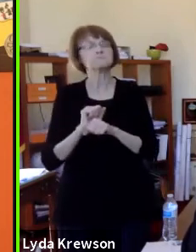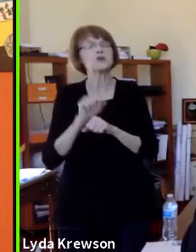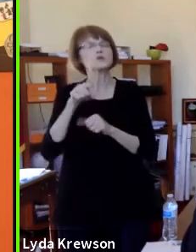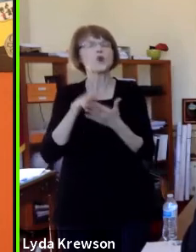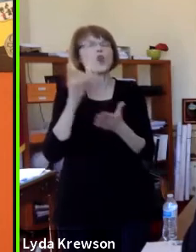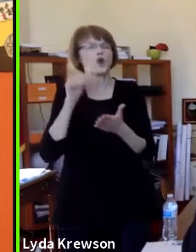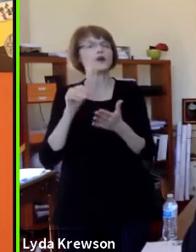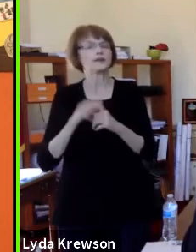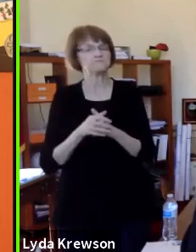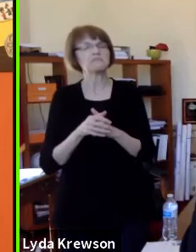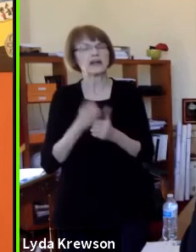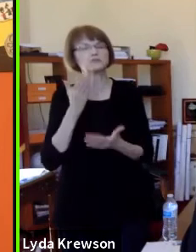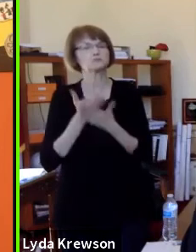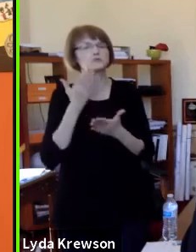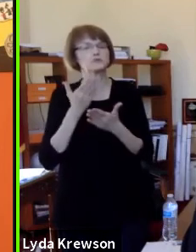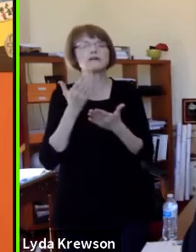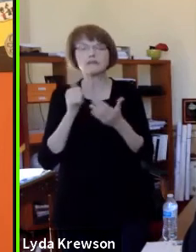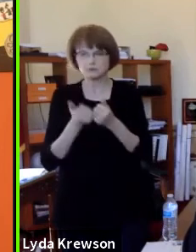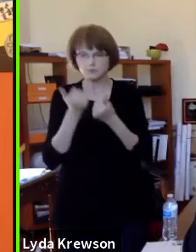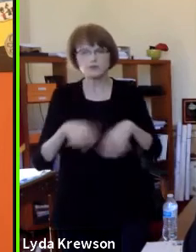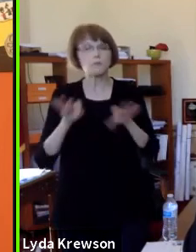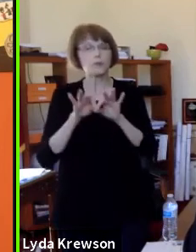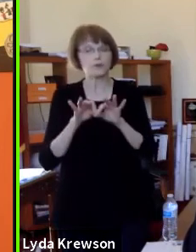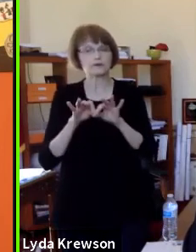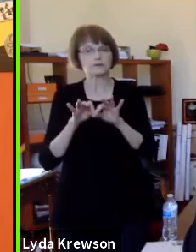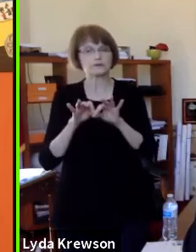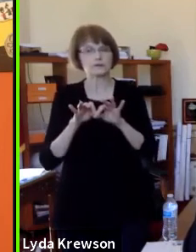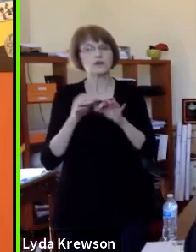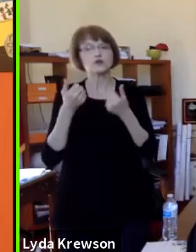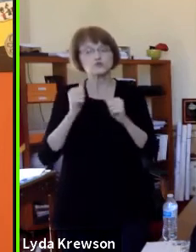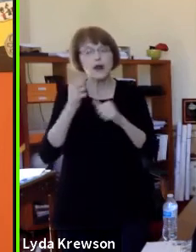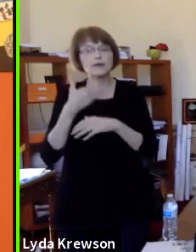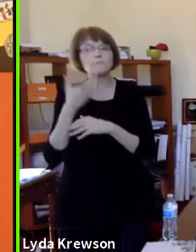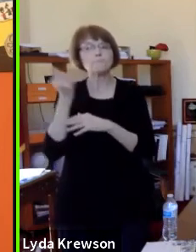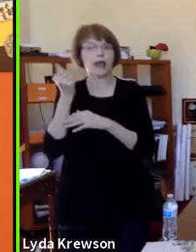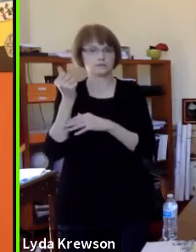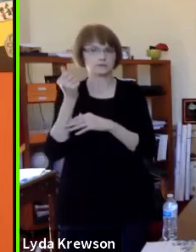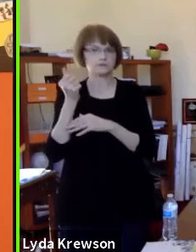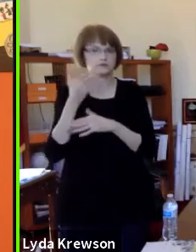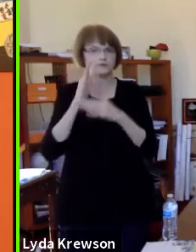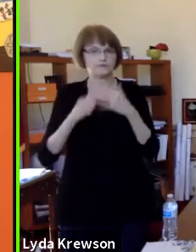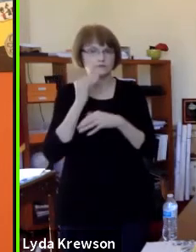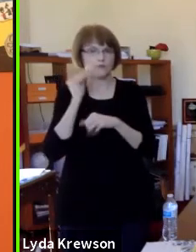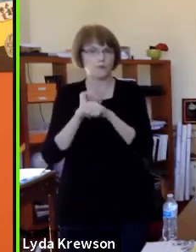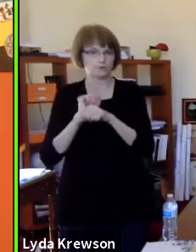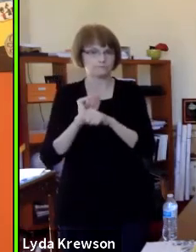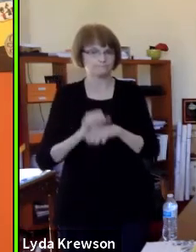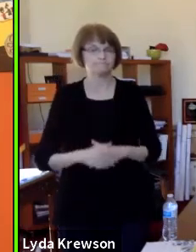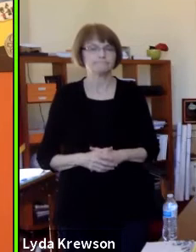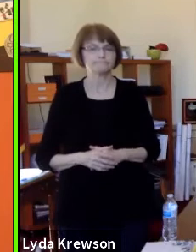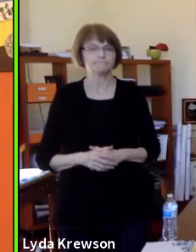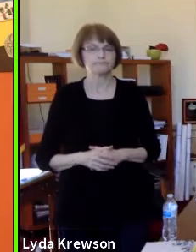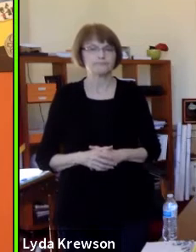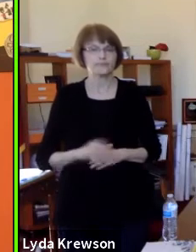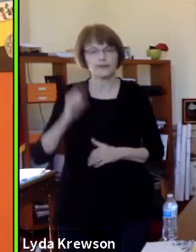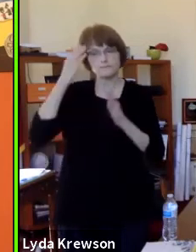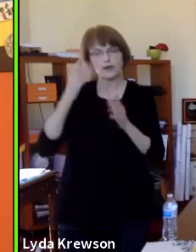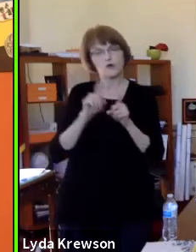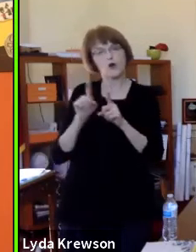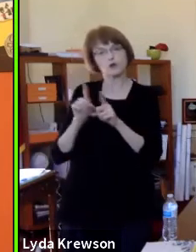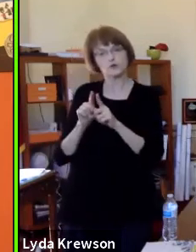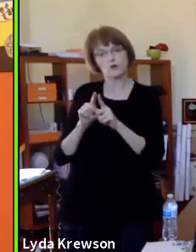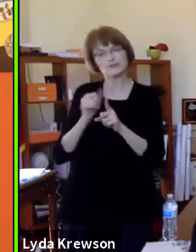learning, and that's the most important thing. Do your personal best. Mayor, there are also some